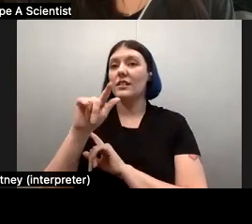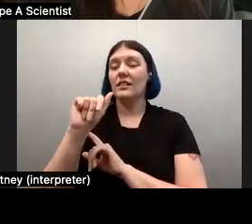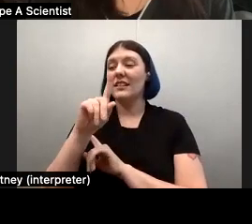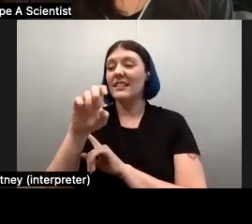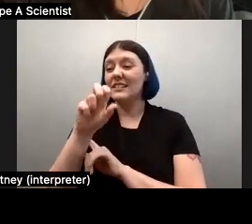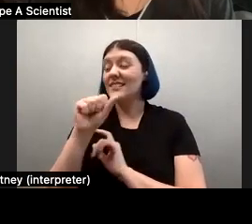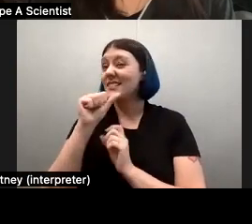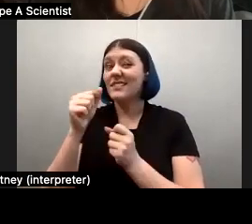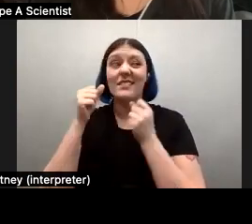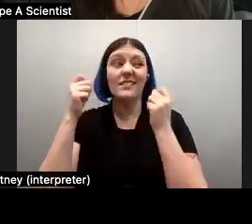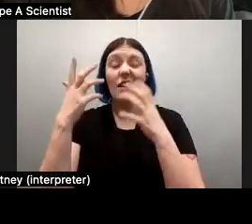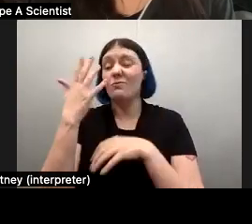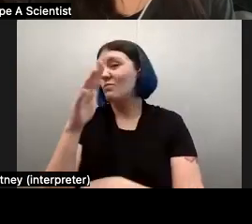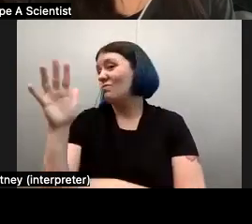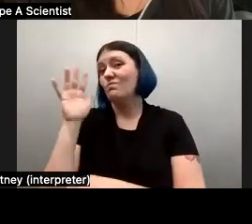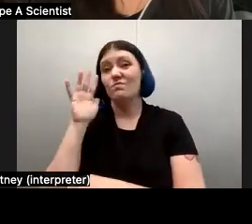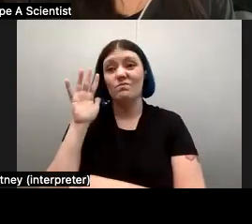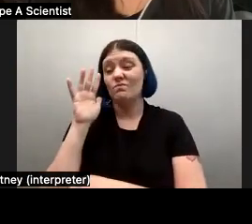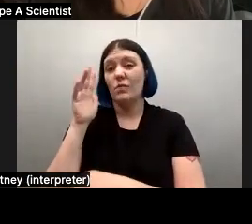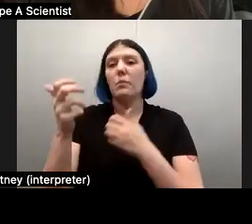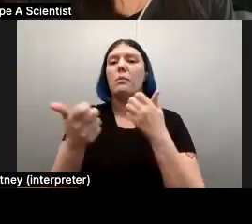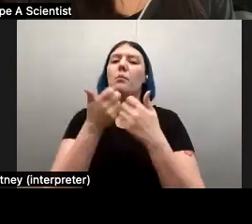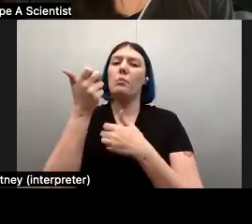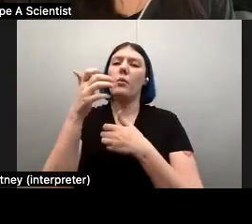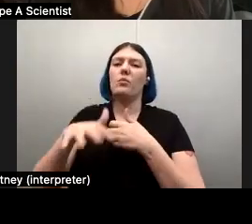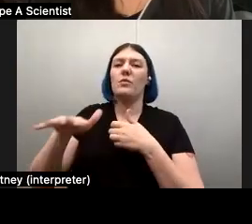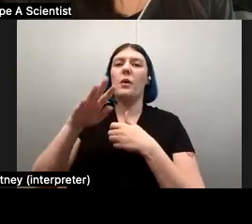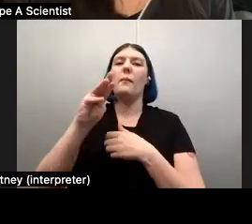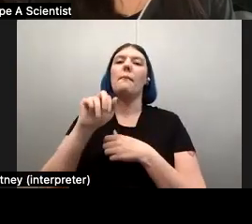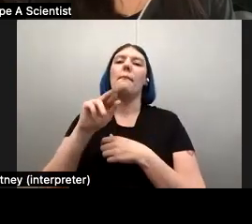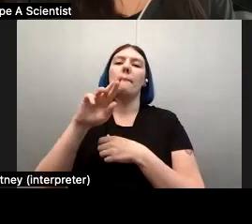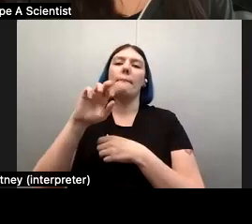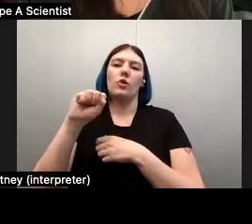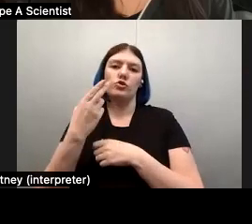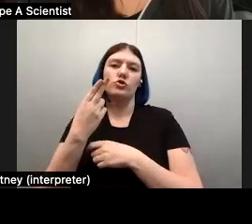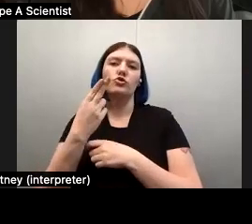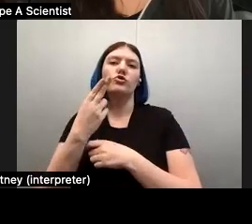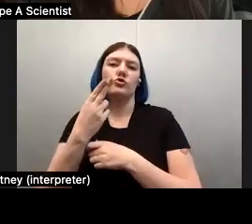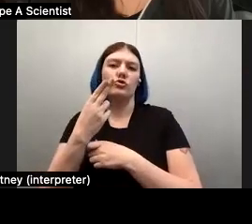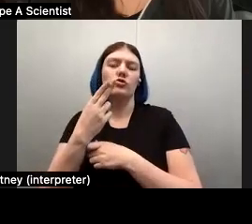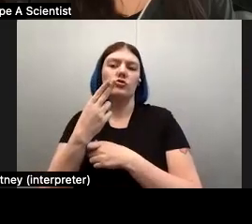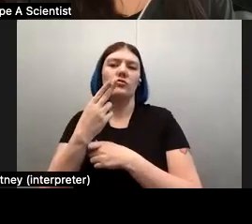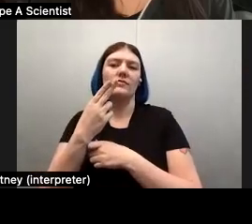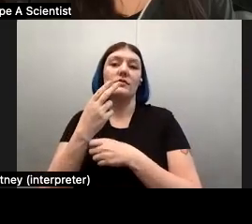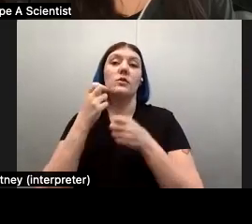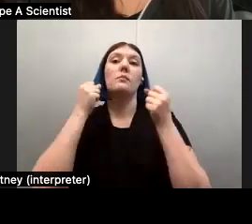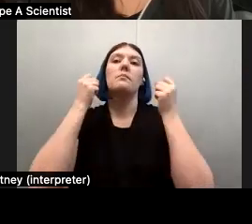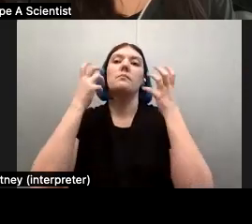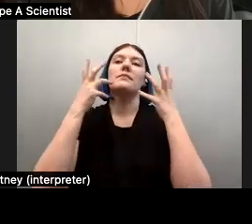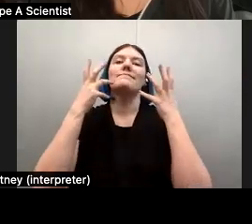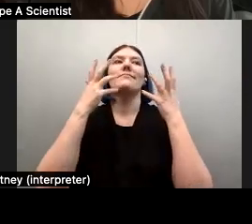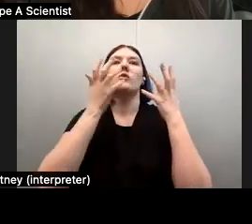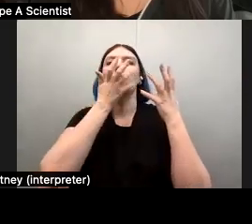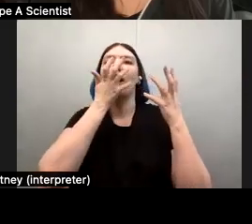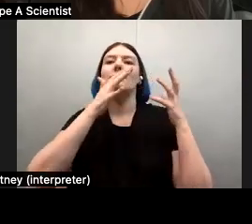trees. Most of the Everglades is a marsh or a wetland. So it's a lot of grasslands that are wet,